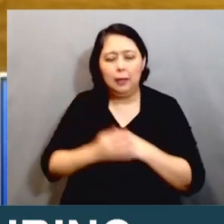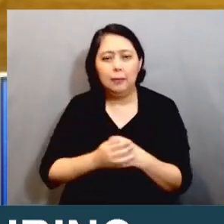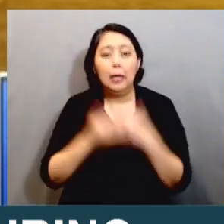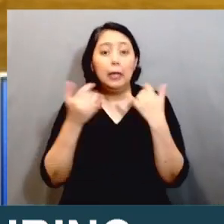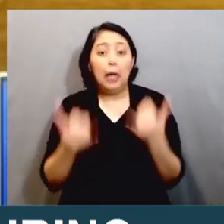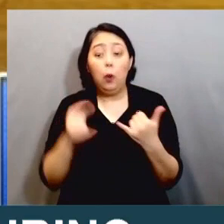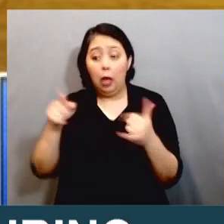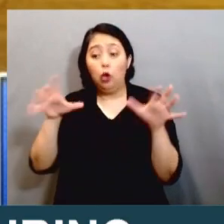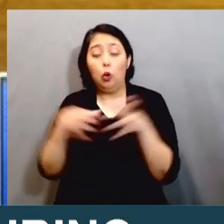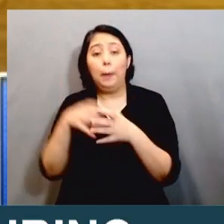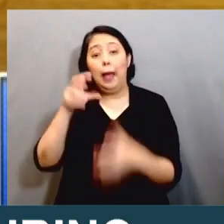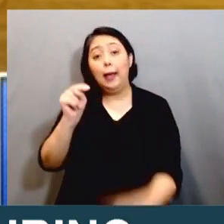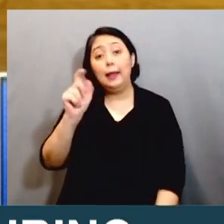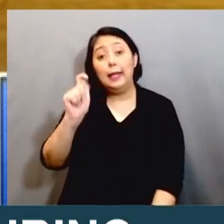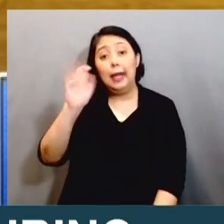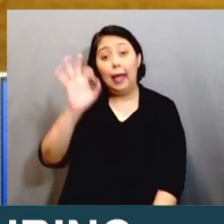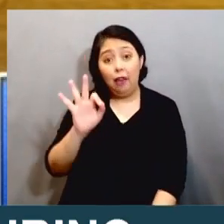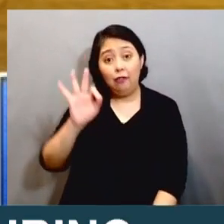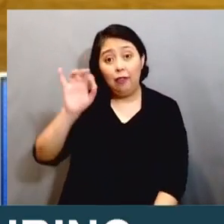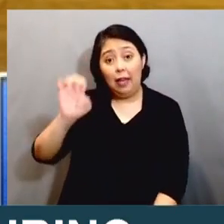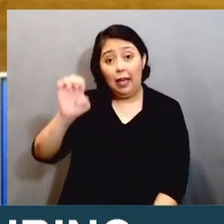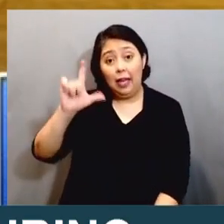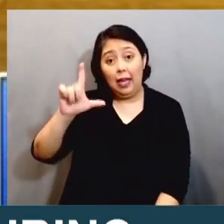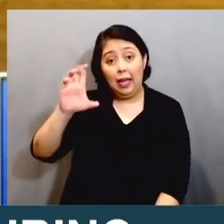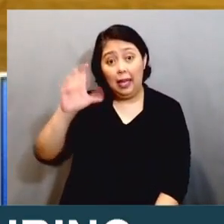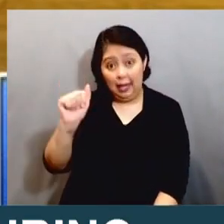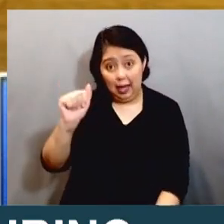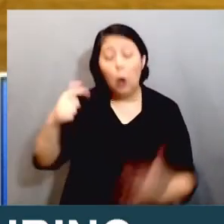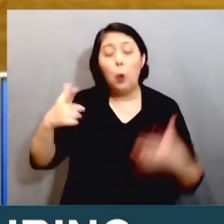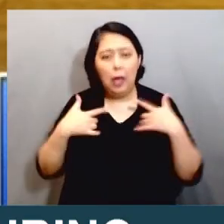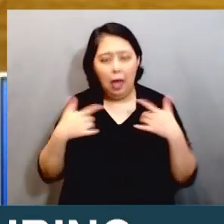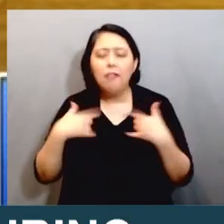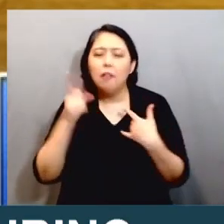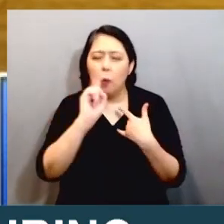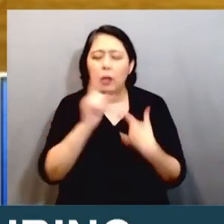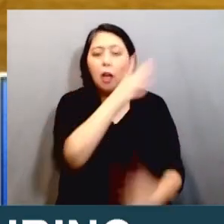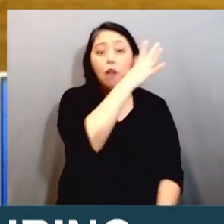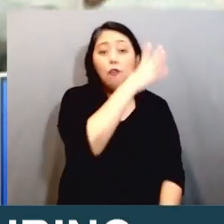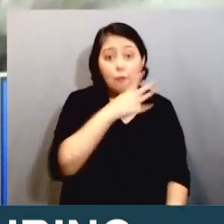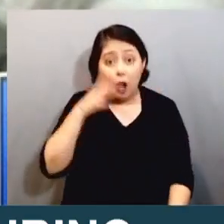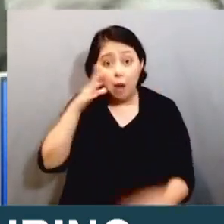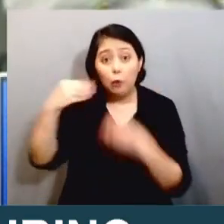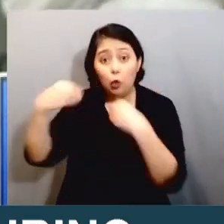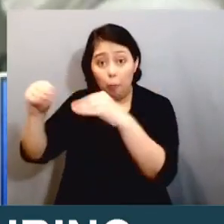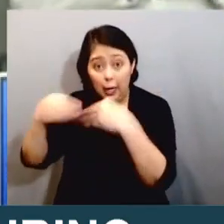farm-to-market roads, school buildings, water and sanitation,